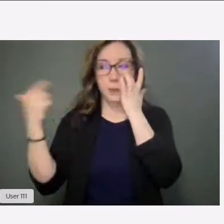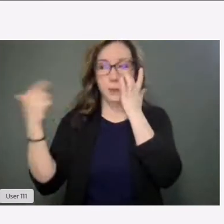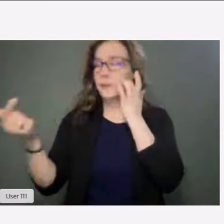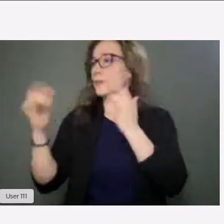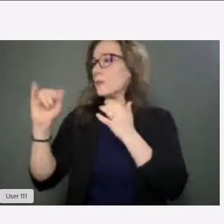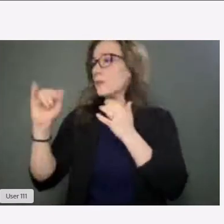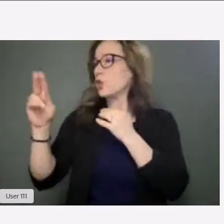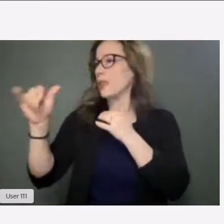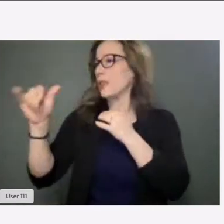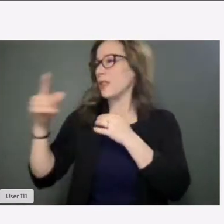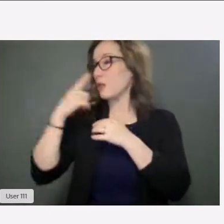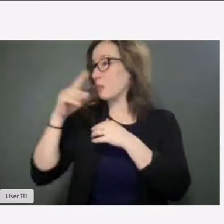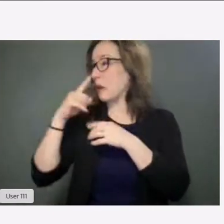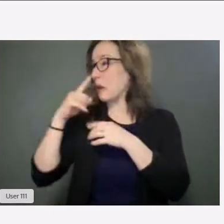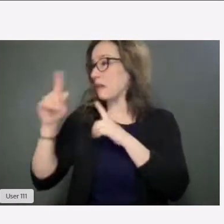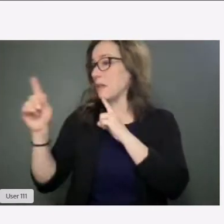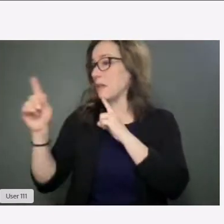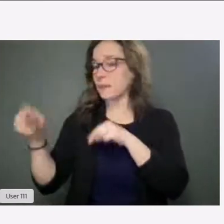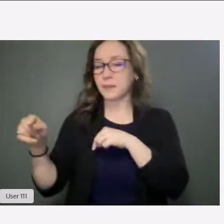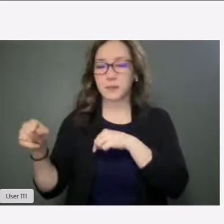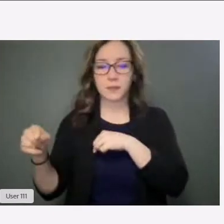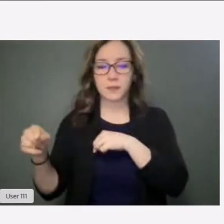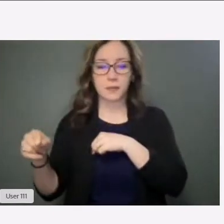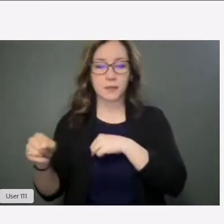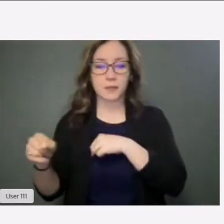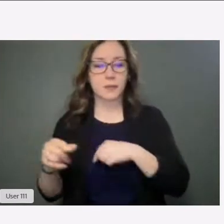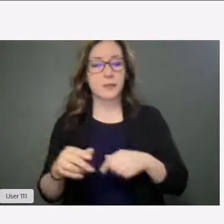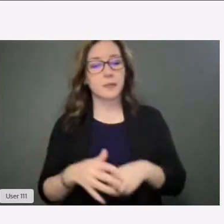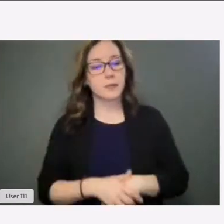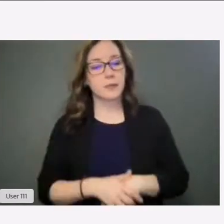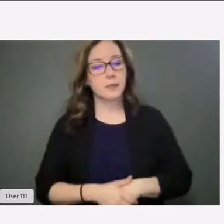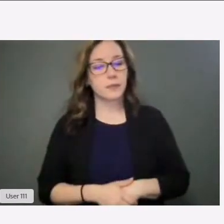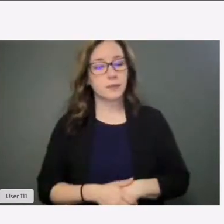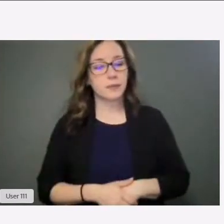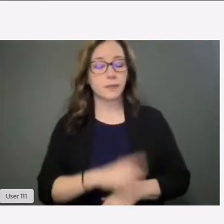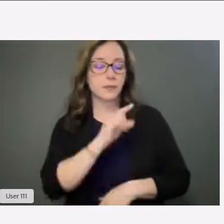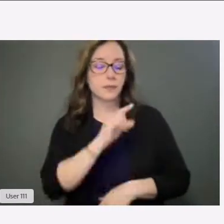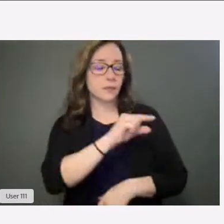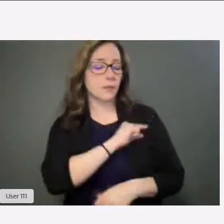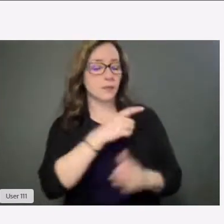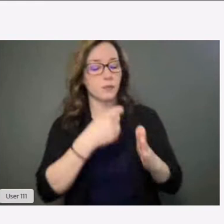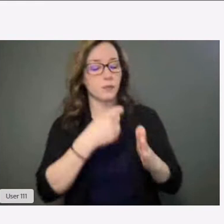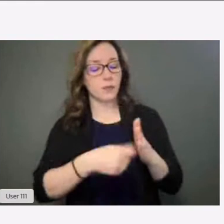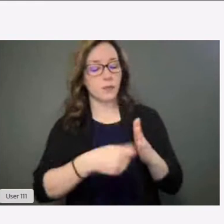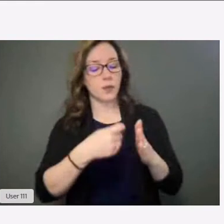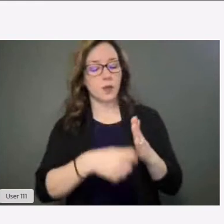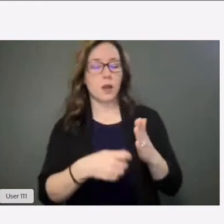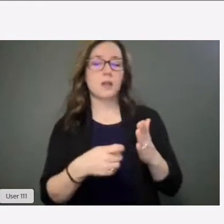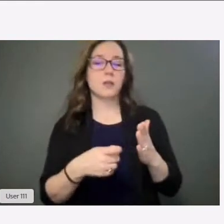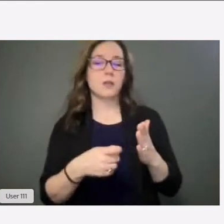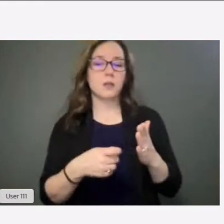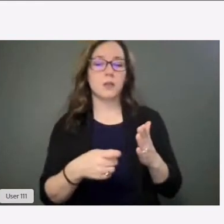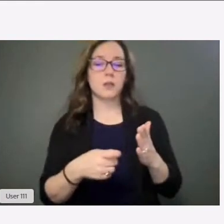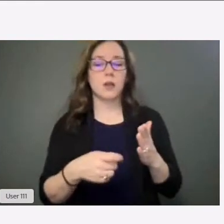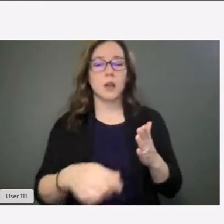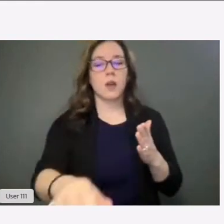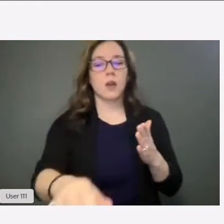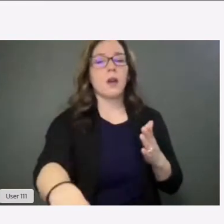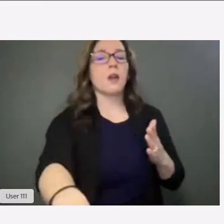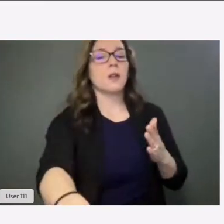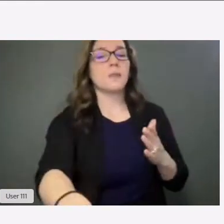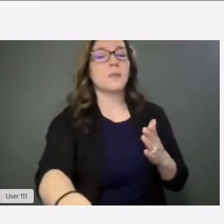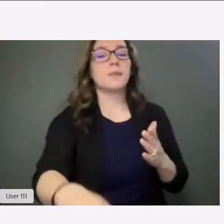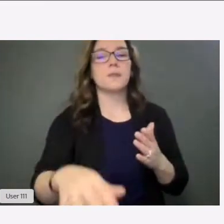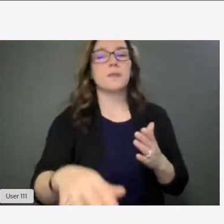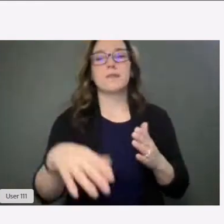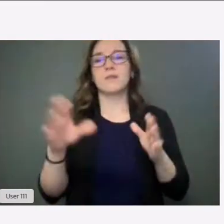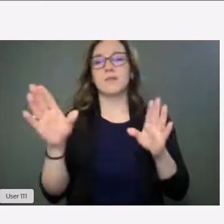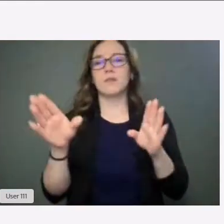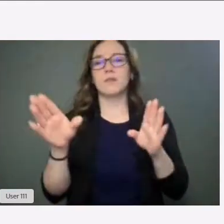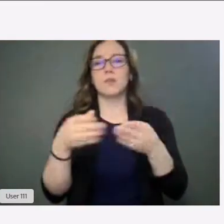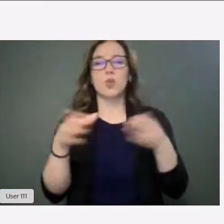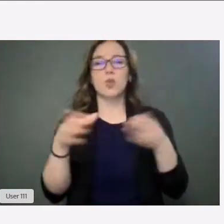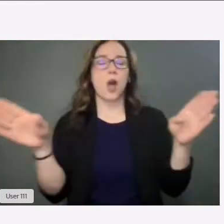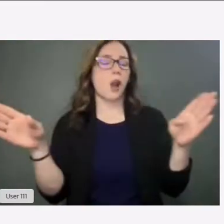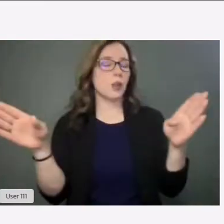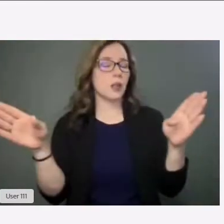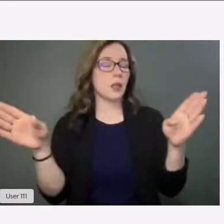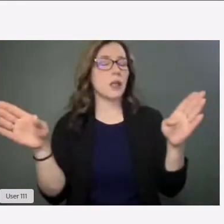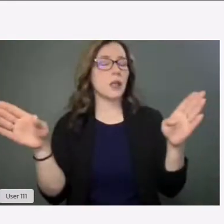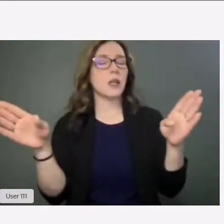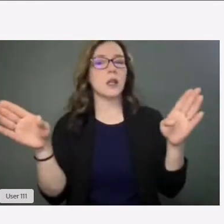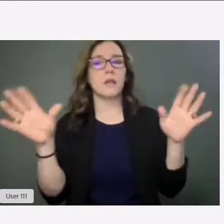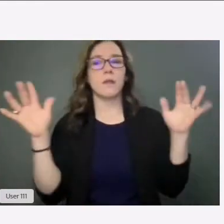example. I mean, at a broad level, I mean, eligible costs are, you know, pretty broadly focused and, you know, around